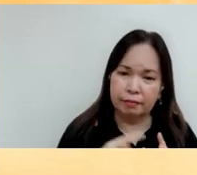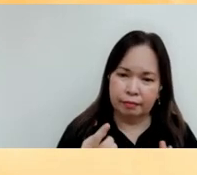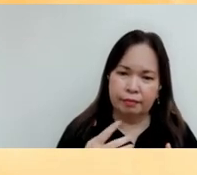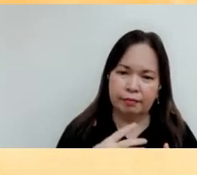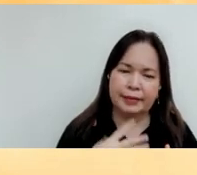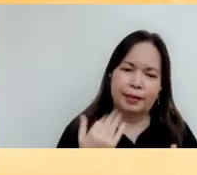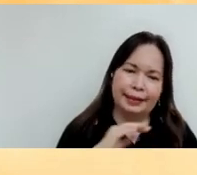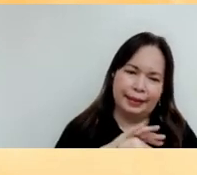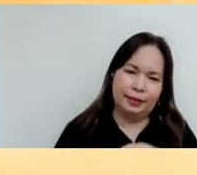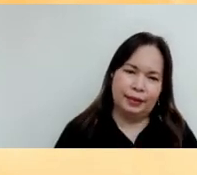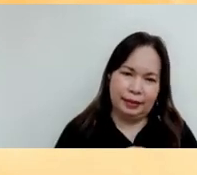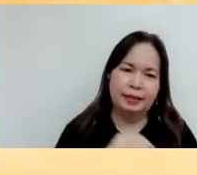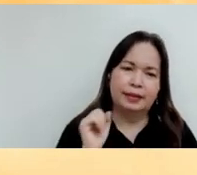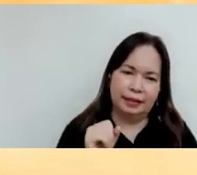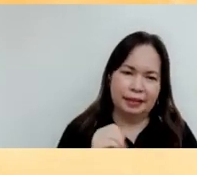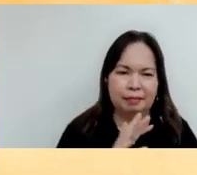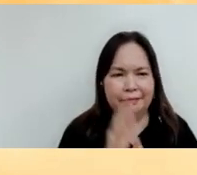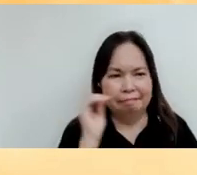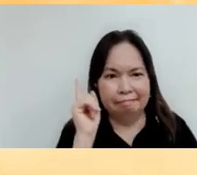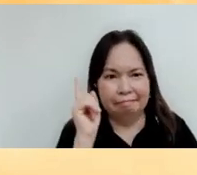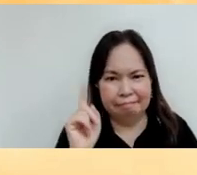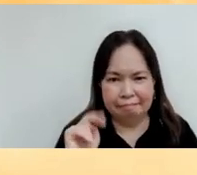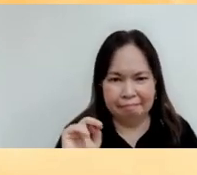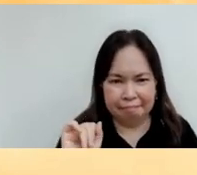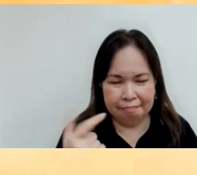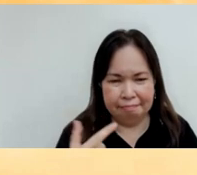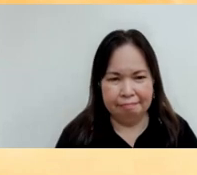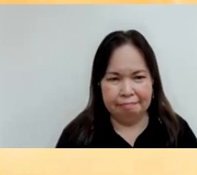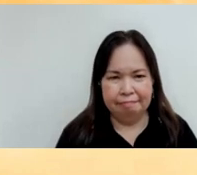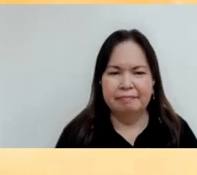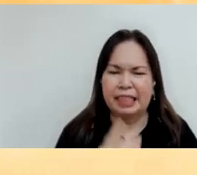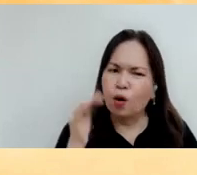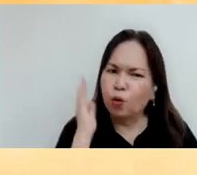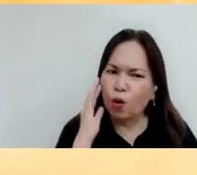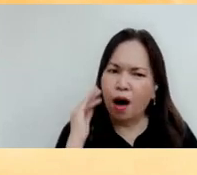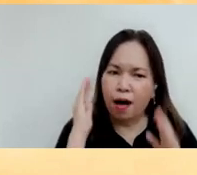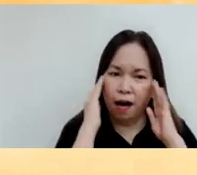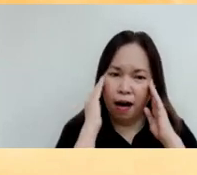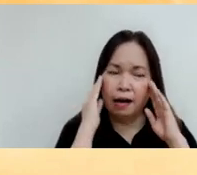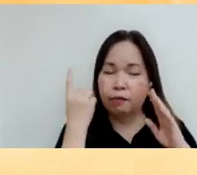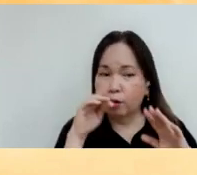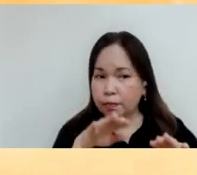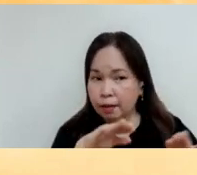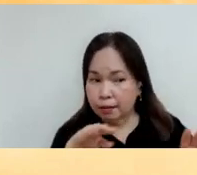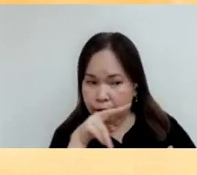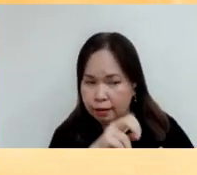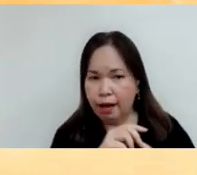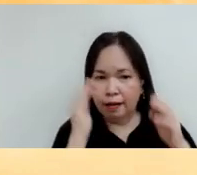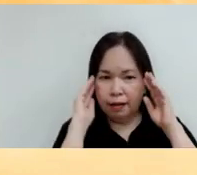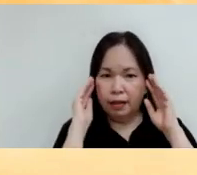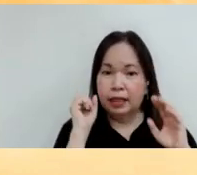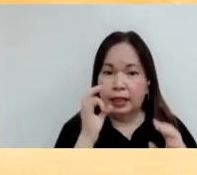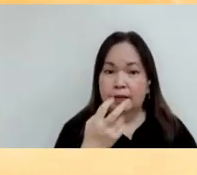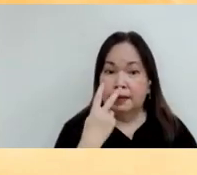anxiety. So what are the common signs of anxiety in kids and teens? No? So the general rule is if you notice